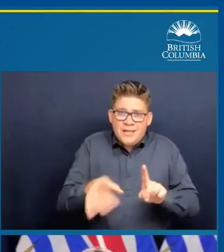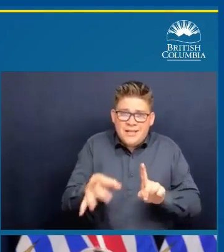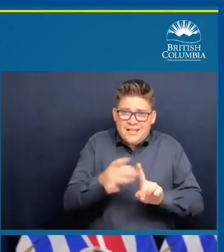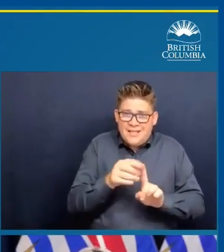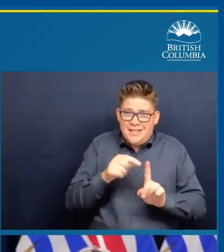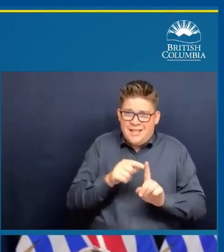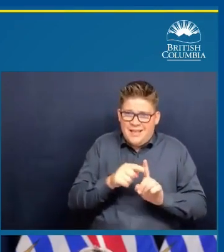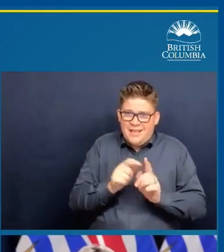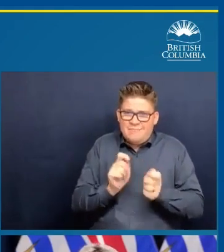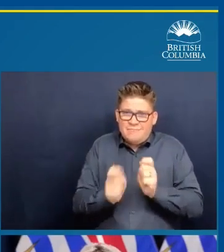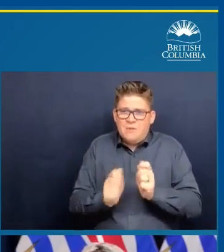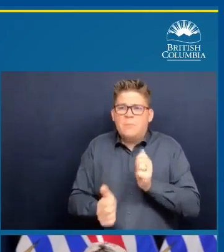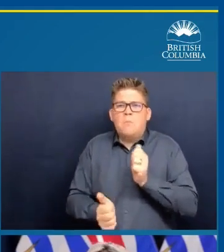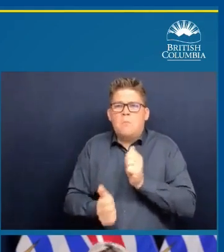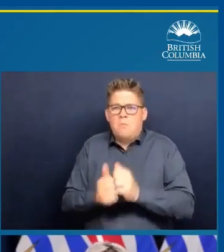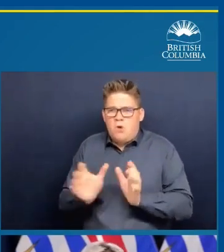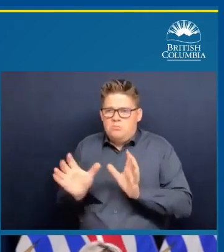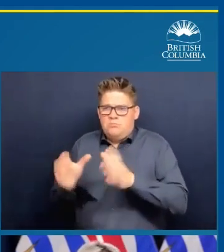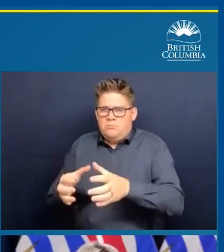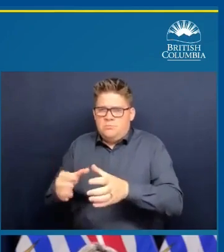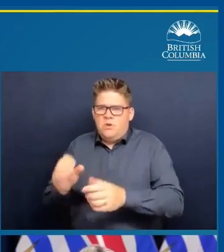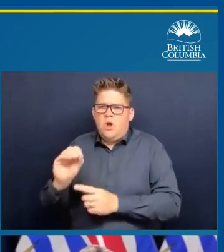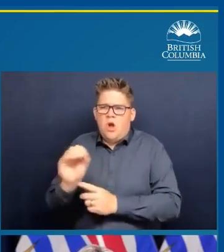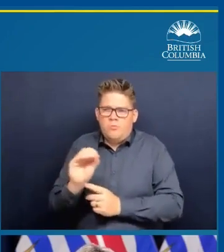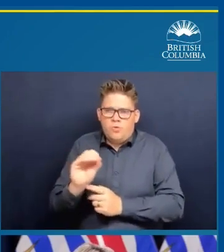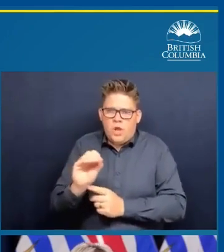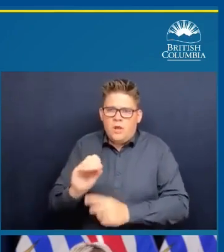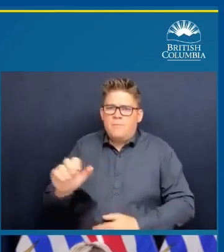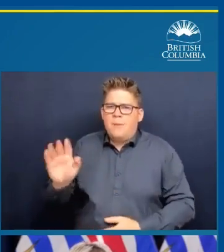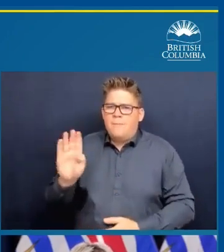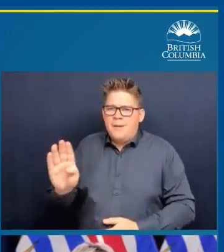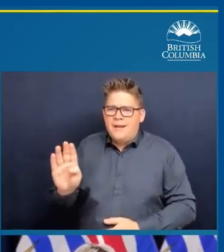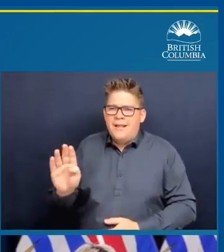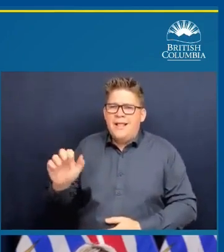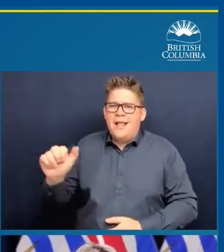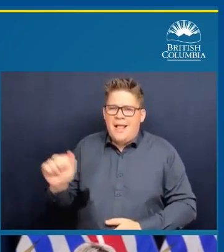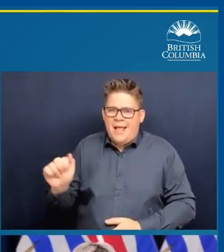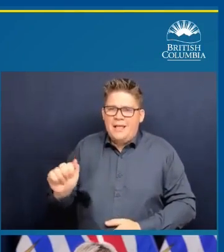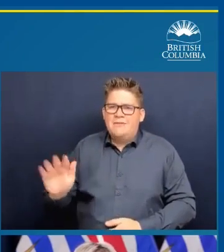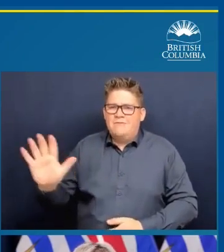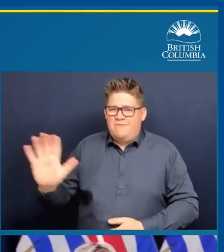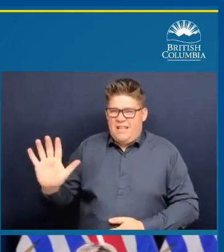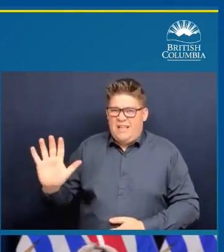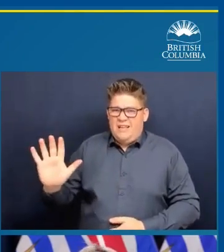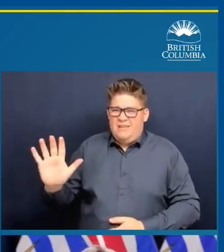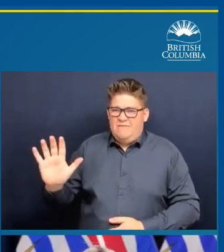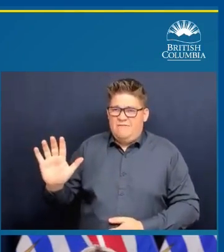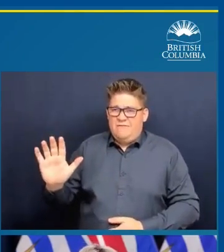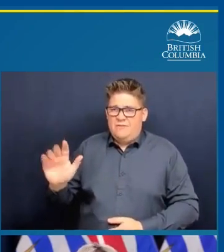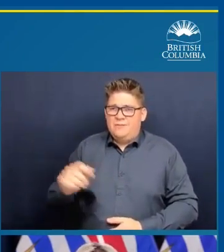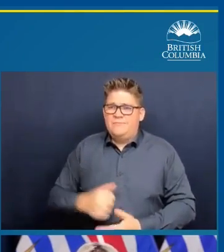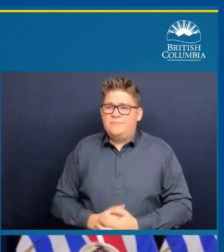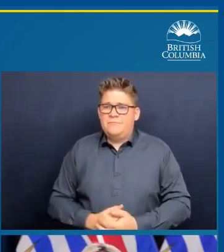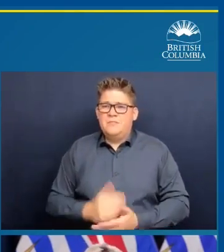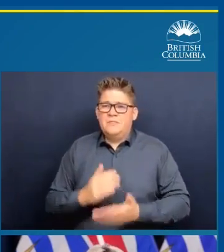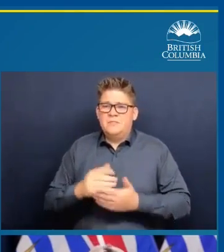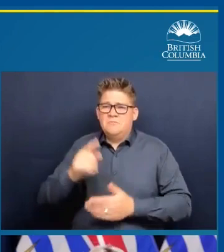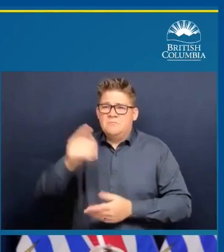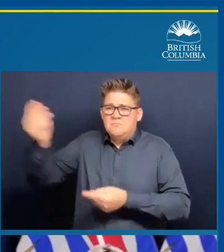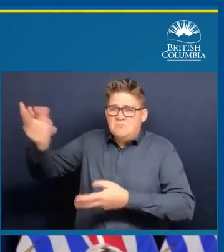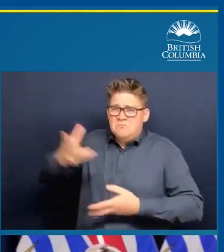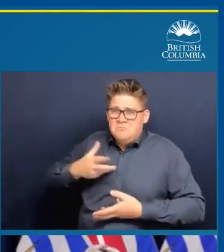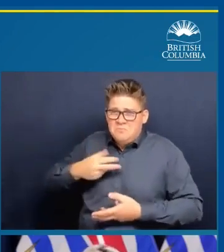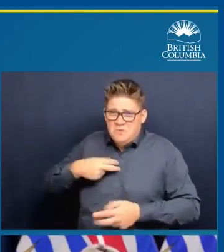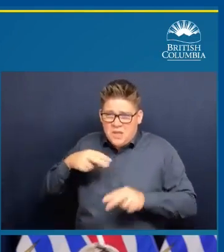So that's really important. And we've seen the evolutionary virologists have told us that we're seeing what they call a confluence, where